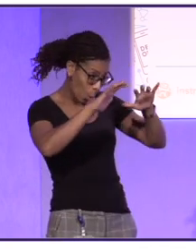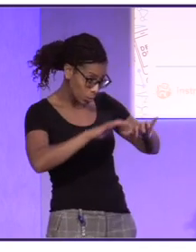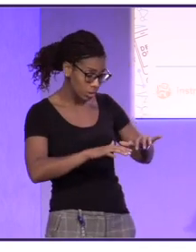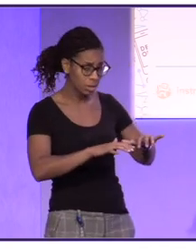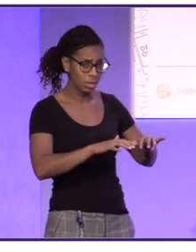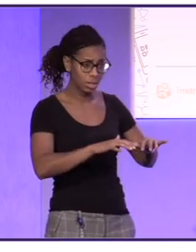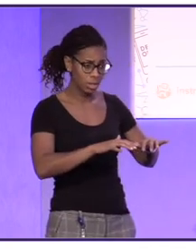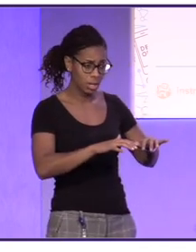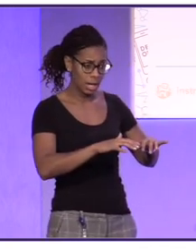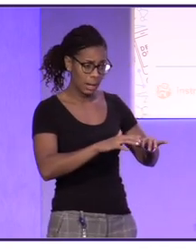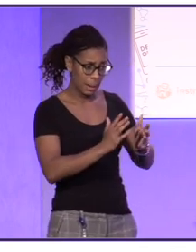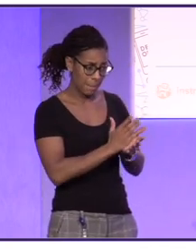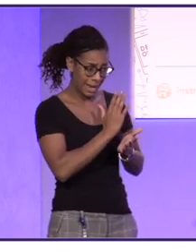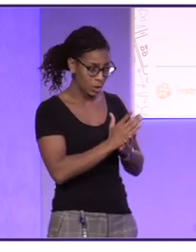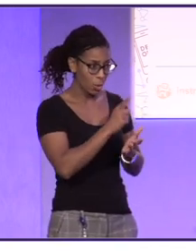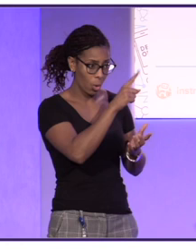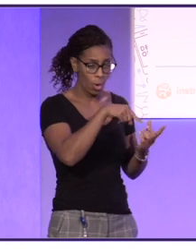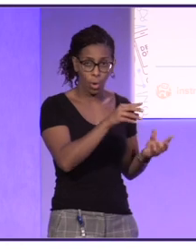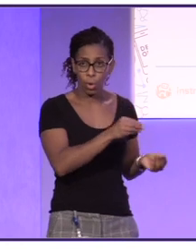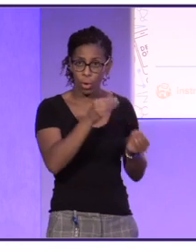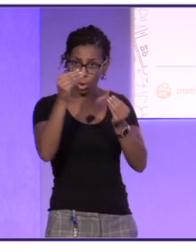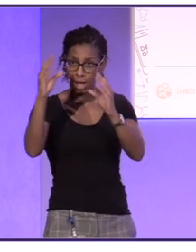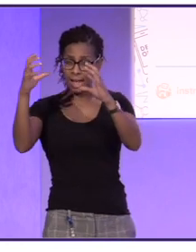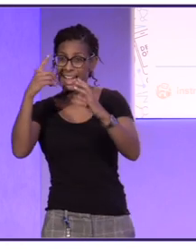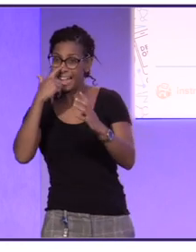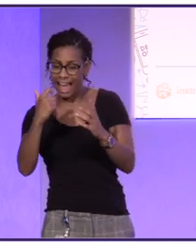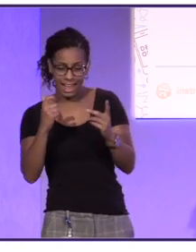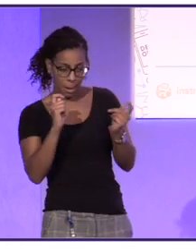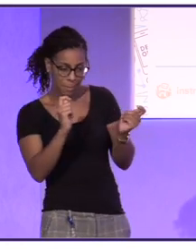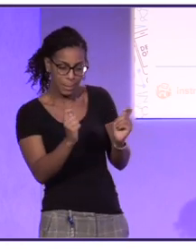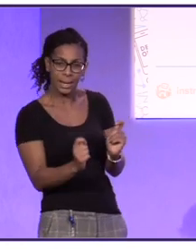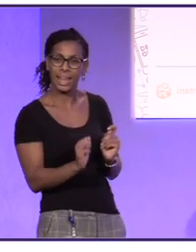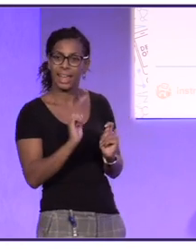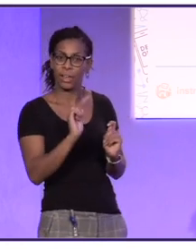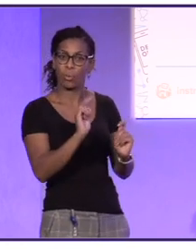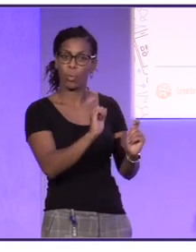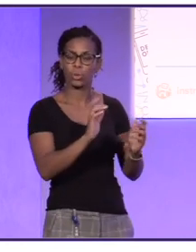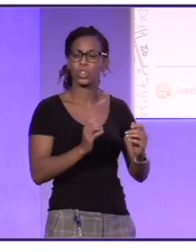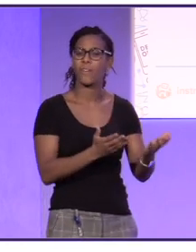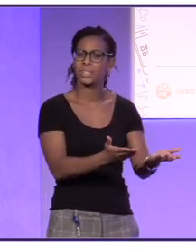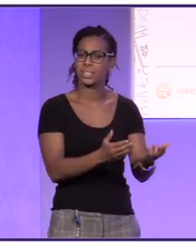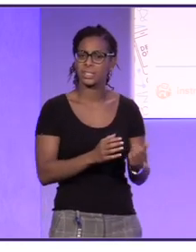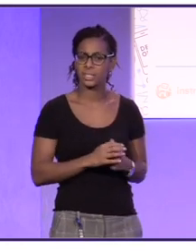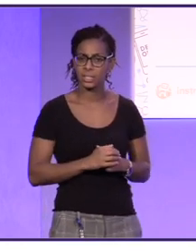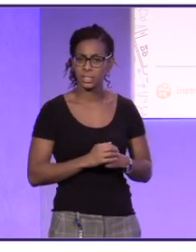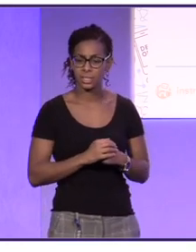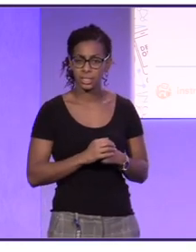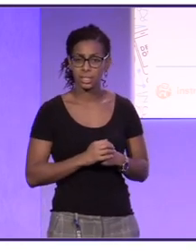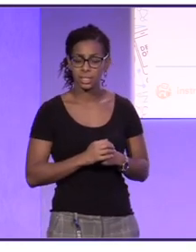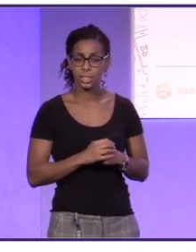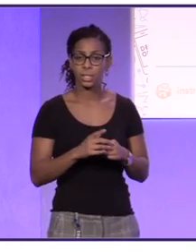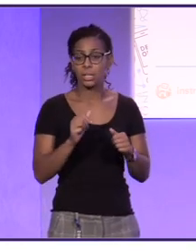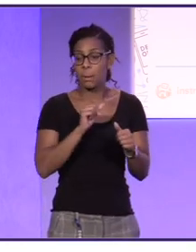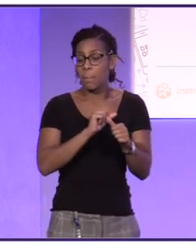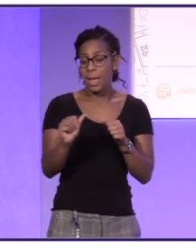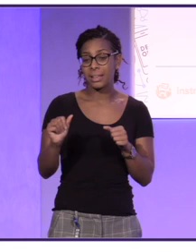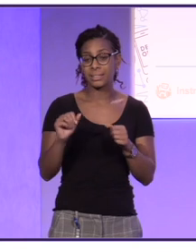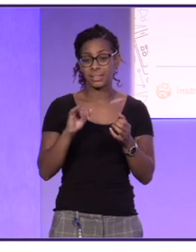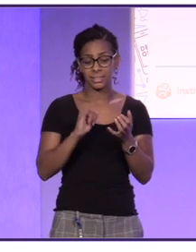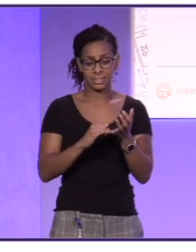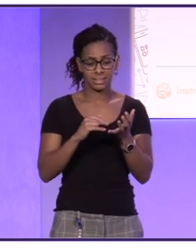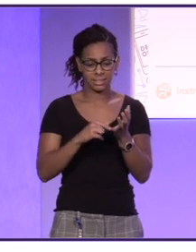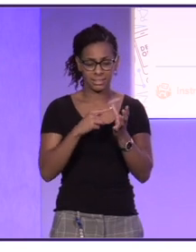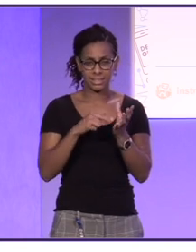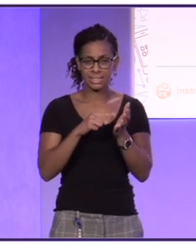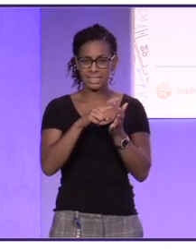can kind of manipulate your services. So trying to make things ideally stateless. Stateless makes life a whole lot